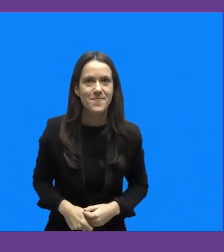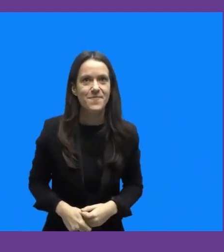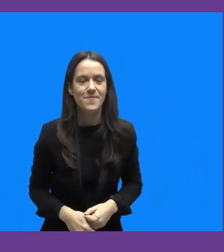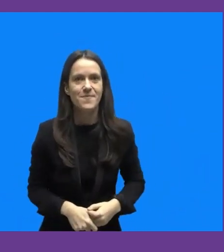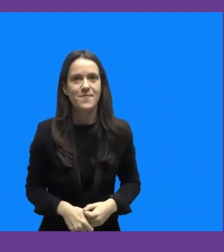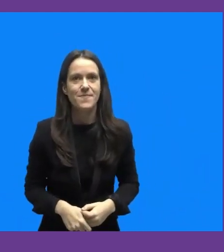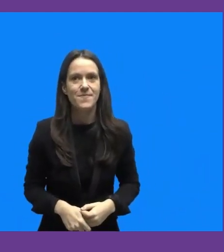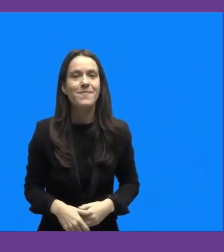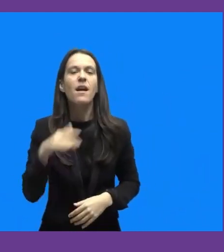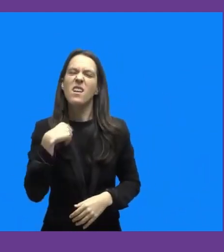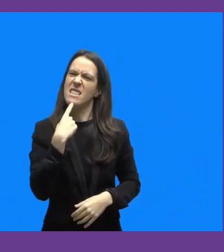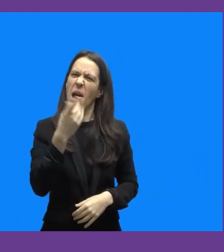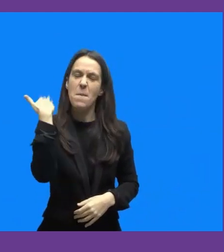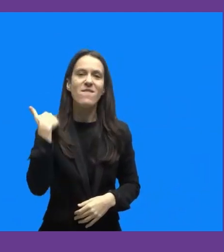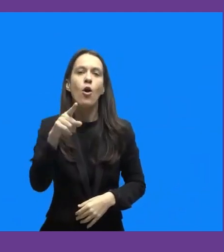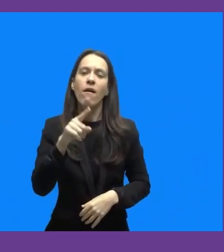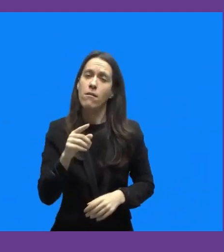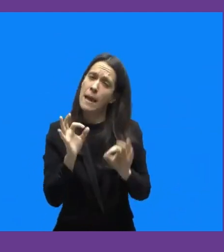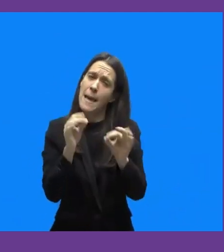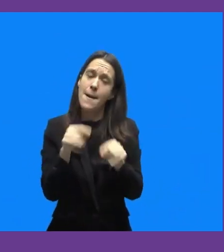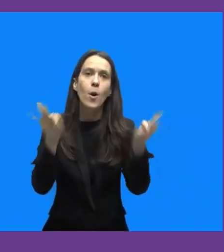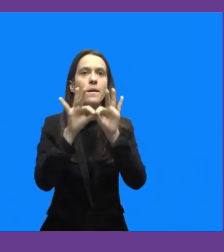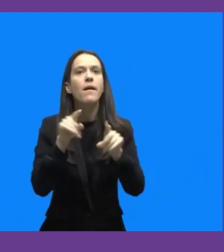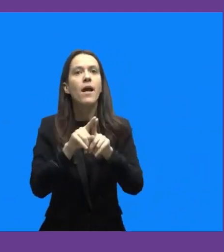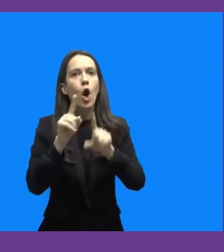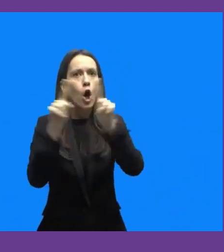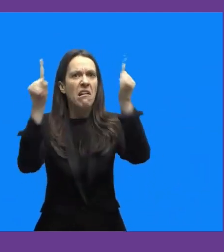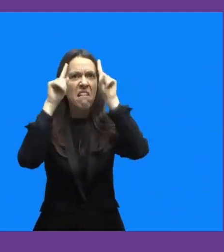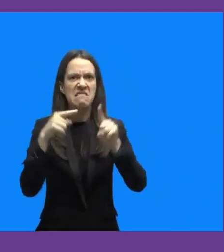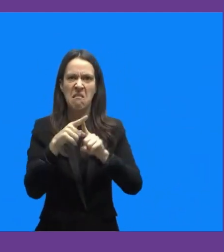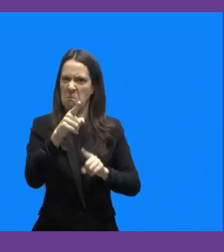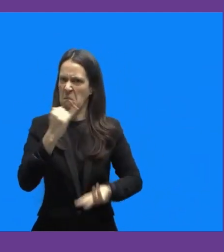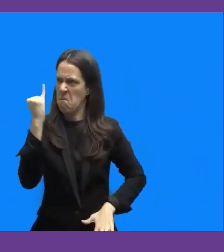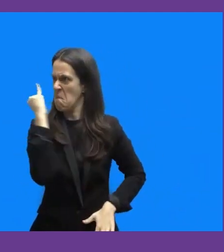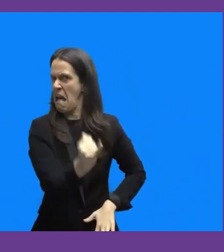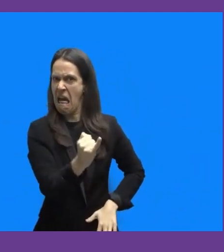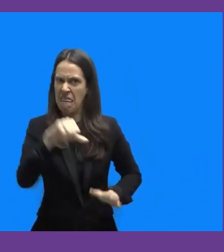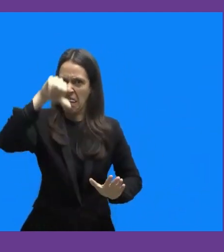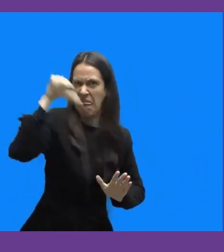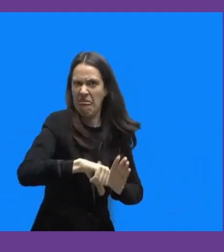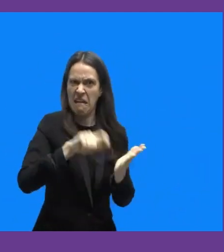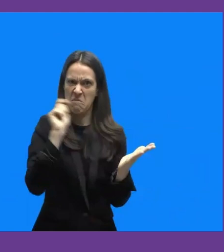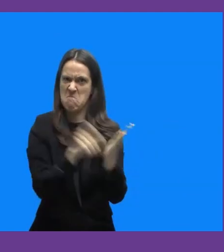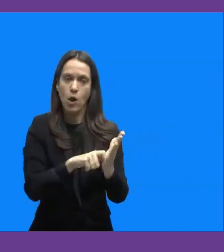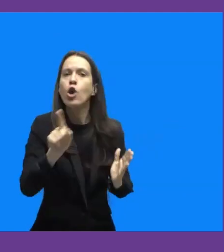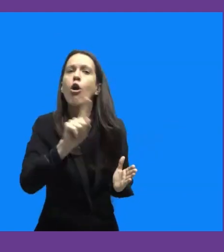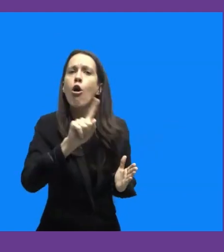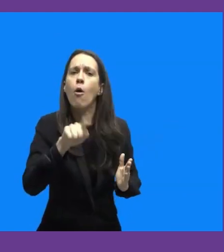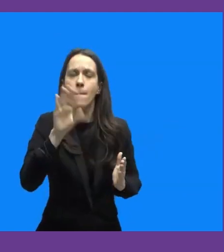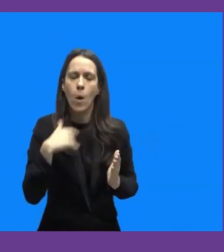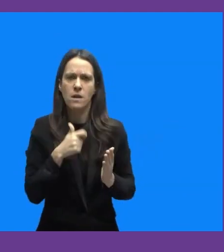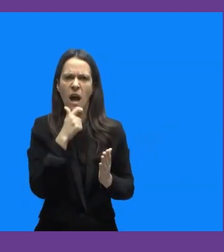rating the university. It's not saying, oh, you're very bad or you're very good. It just allows you that self-reflection piece. We work very closely within Ireland with